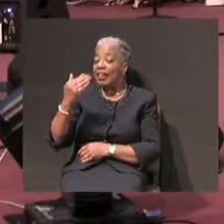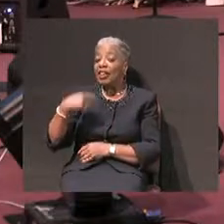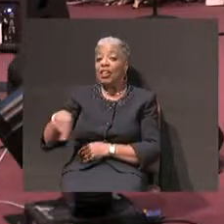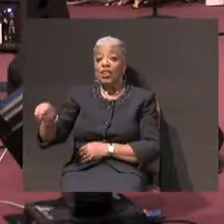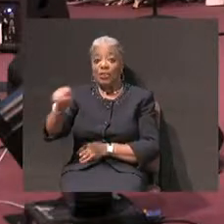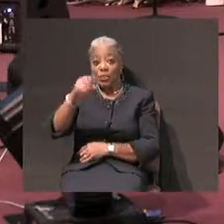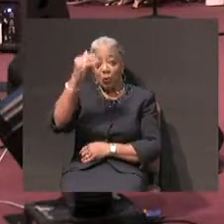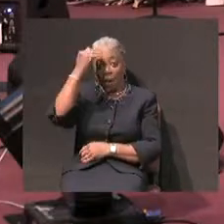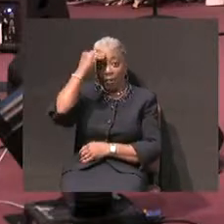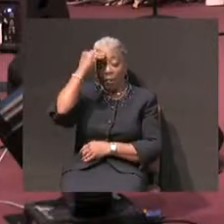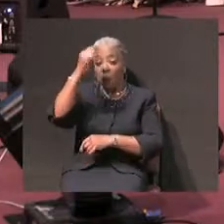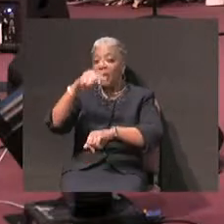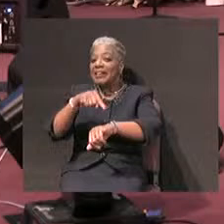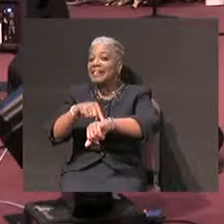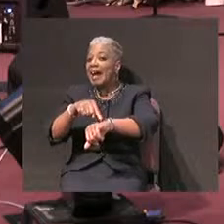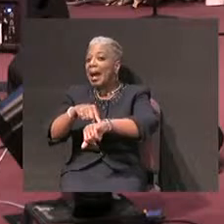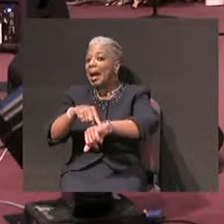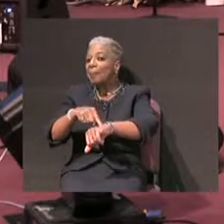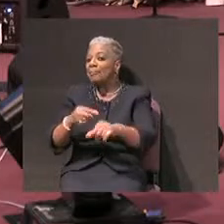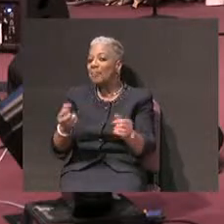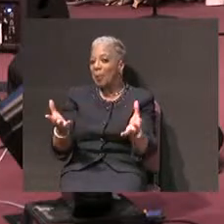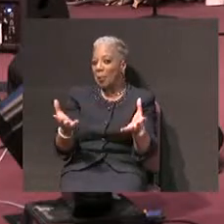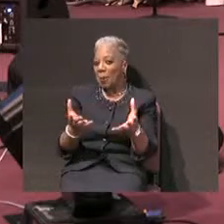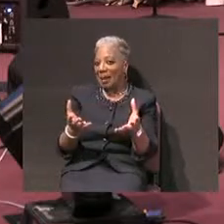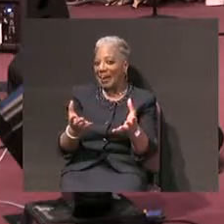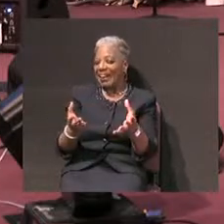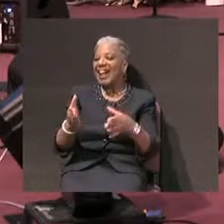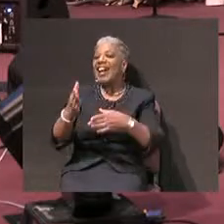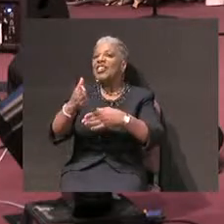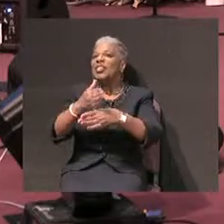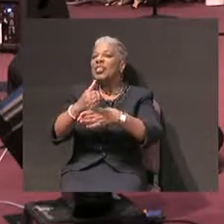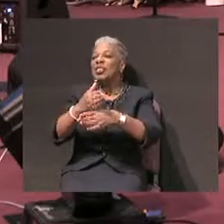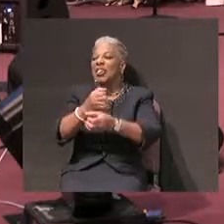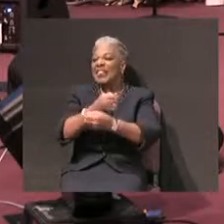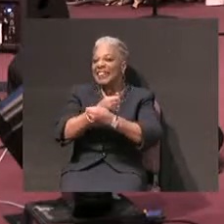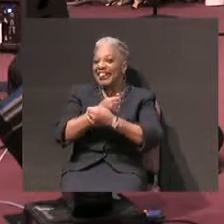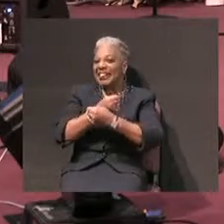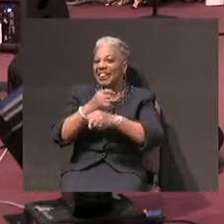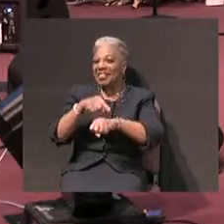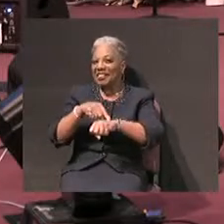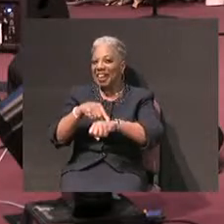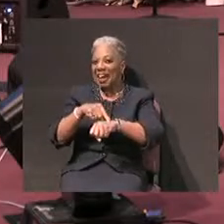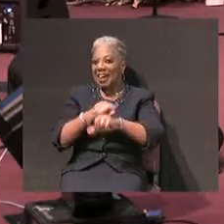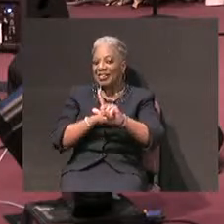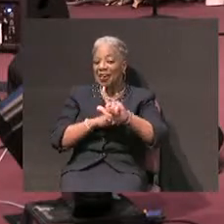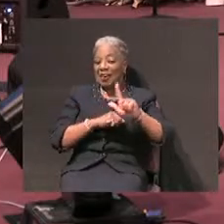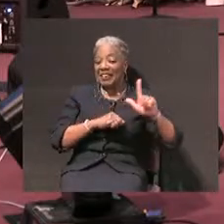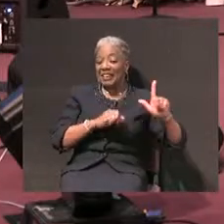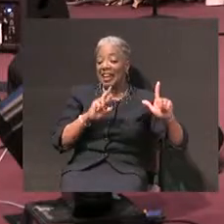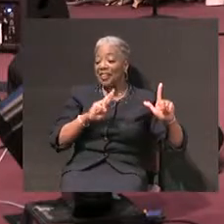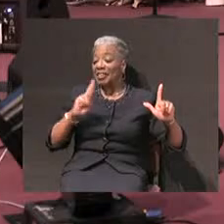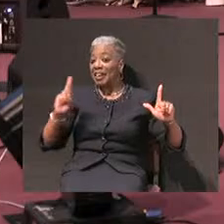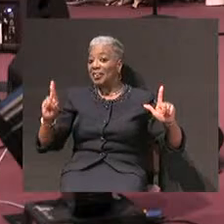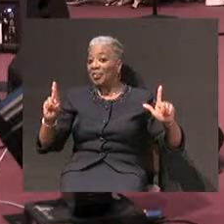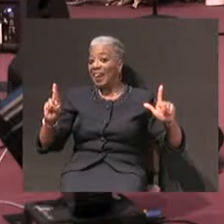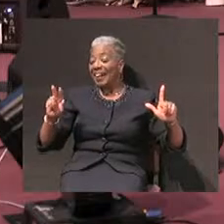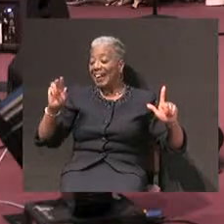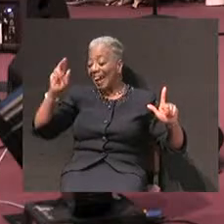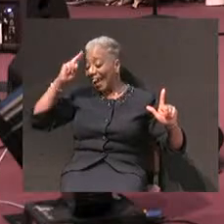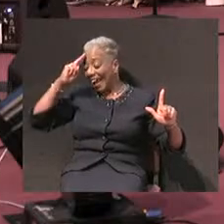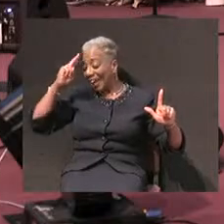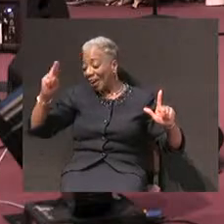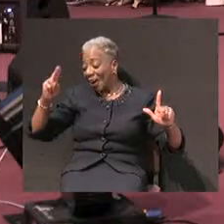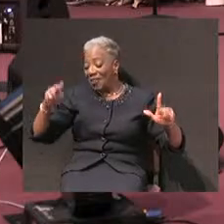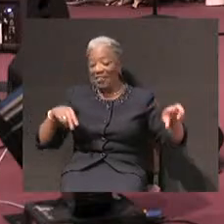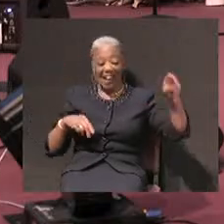It is our pass the love. You greet your neighbor on your left, your right. Pull out your phone. Take your selfies. Make sure you